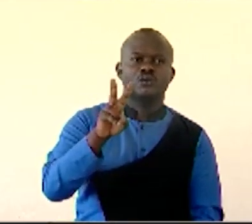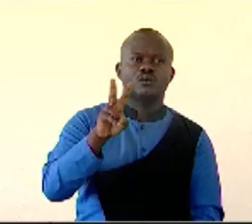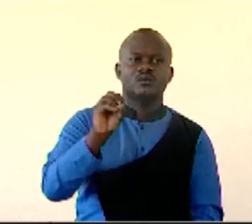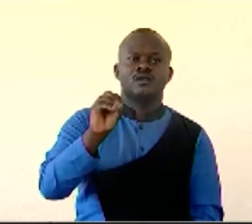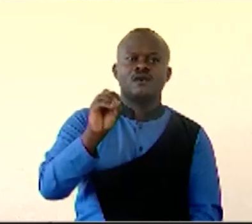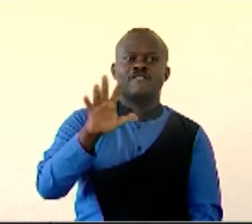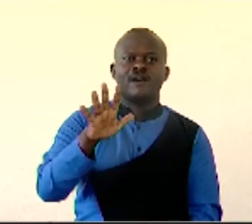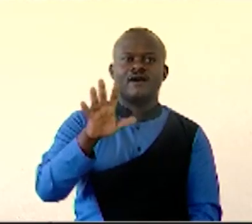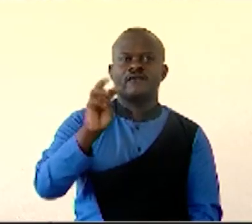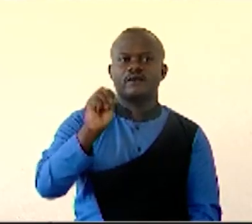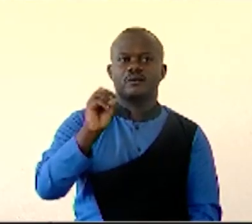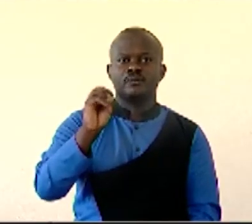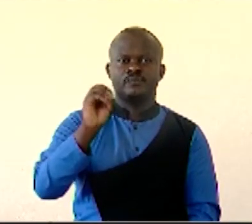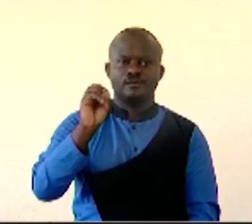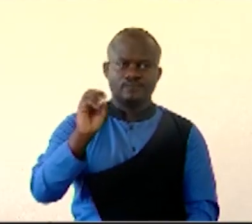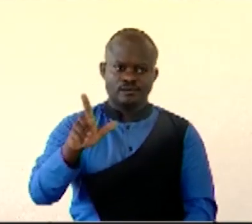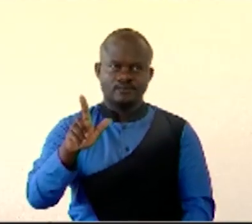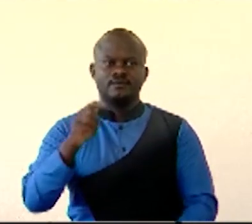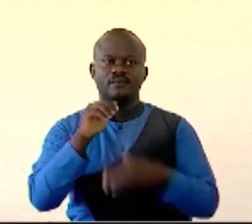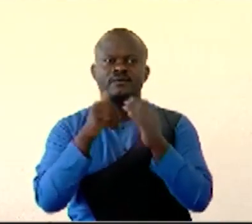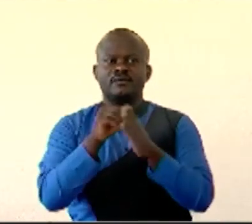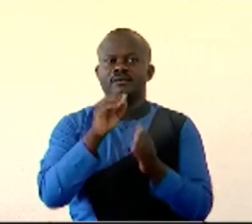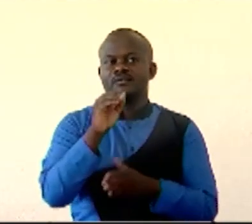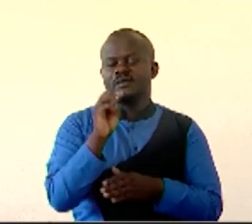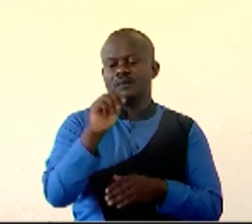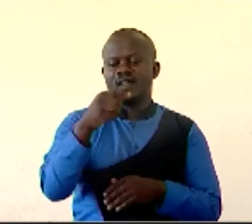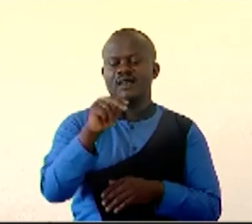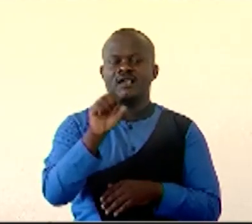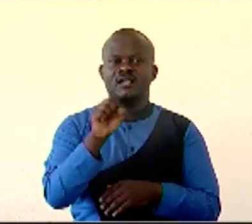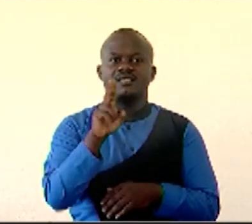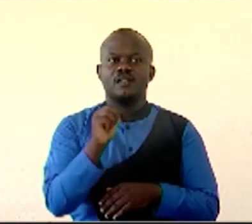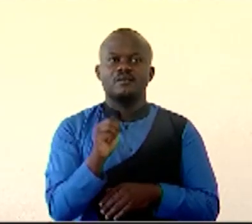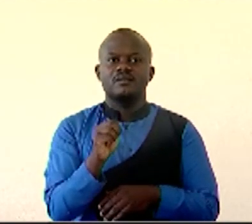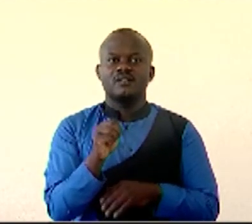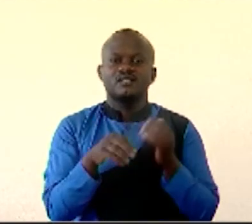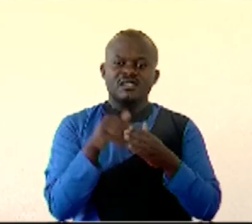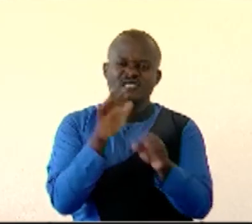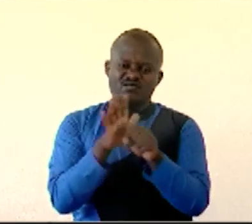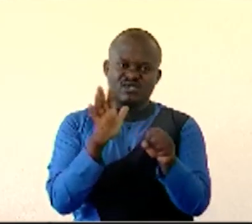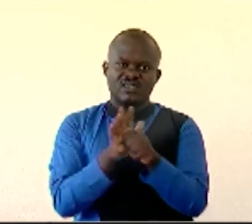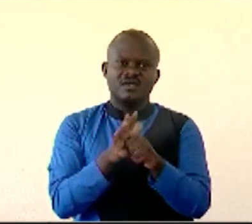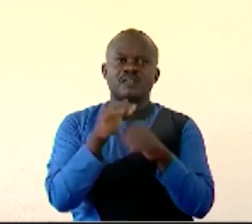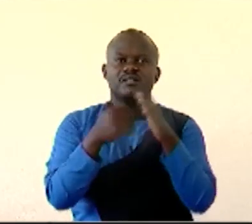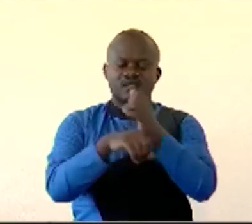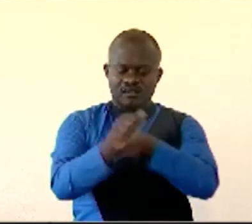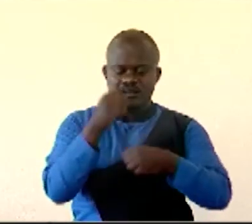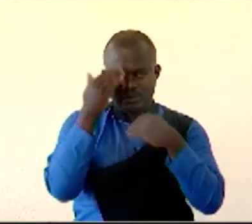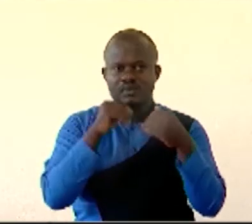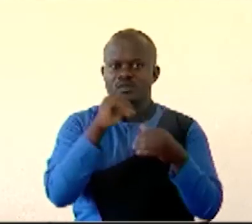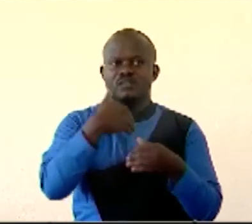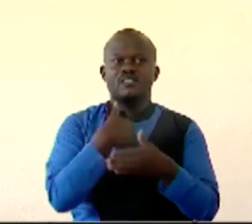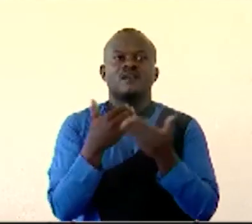0.0205 mole. This is magnesium in excess. The excess doesn't react because we don't